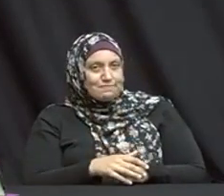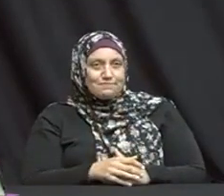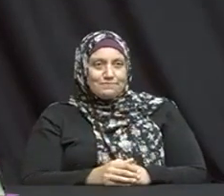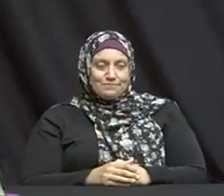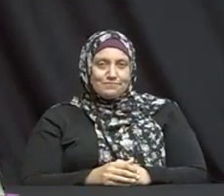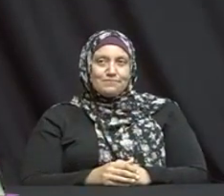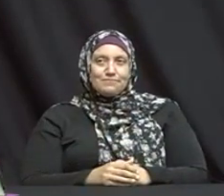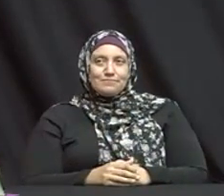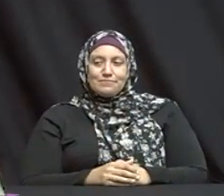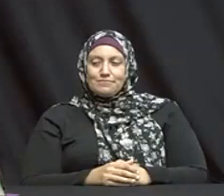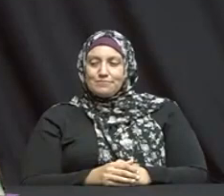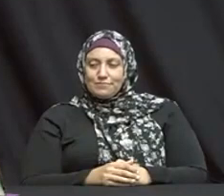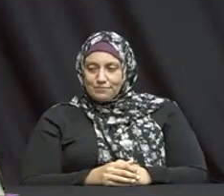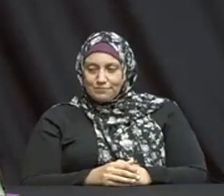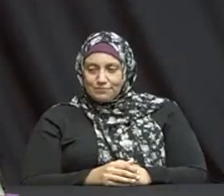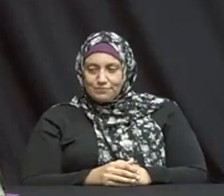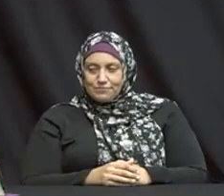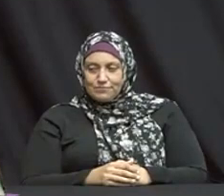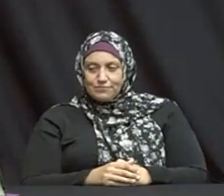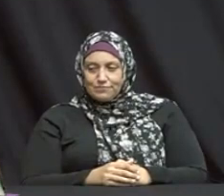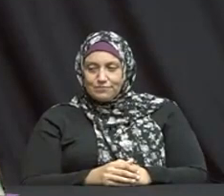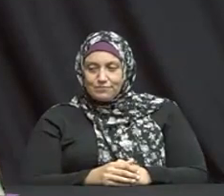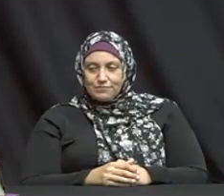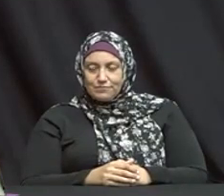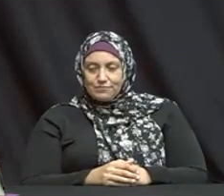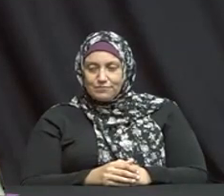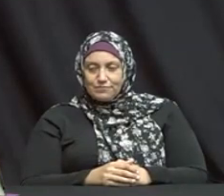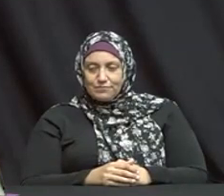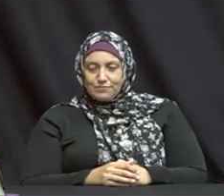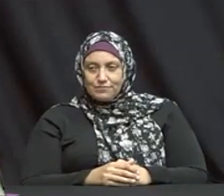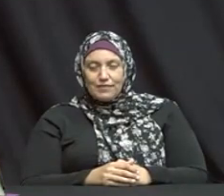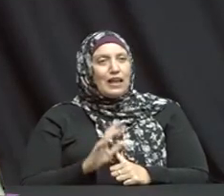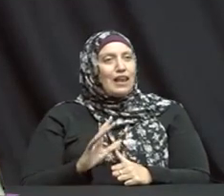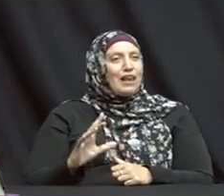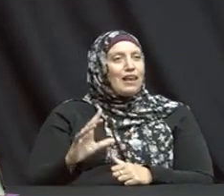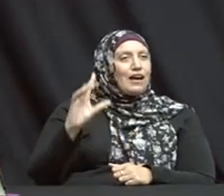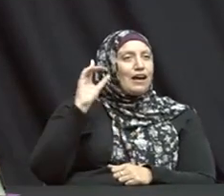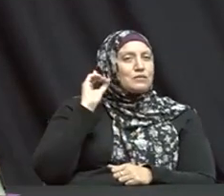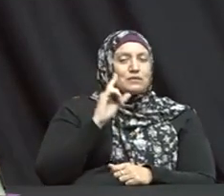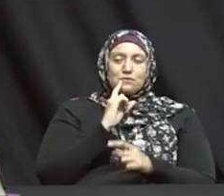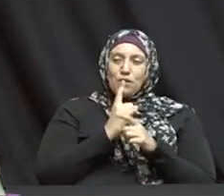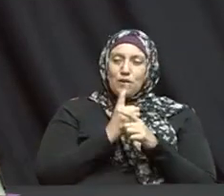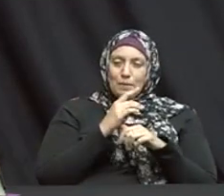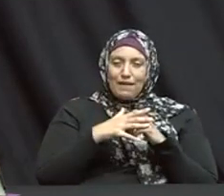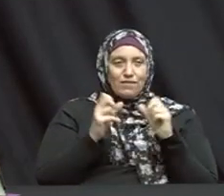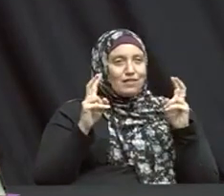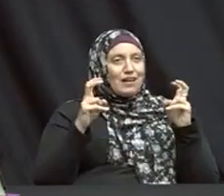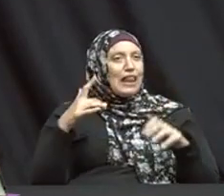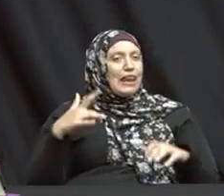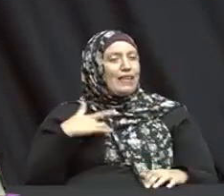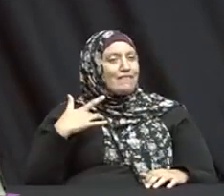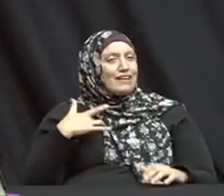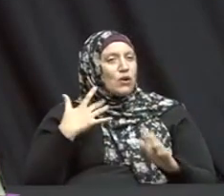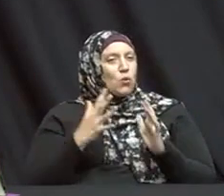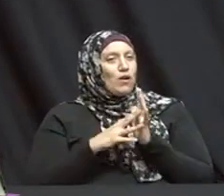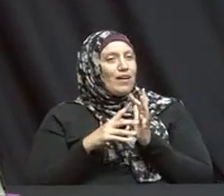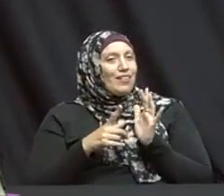address the what you mentioned last week about having a living will and having